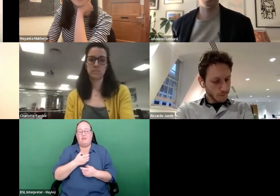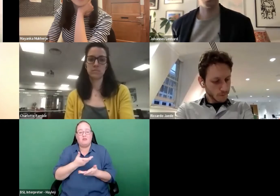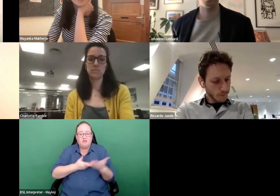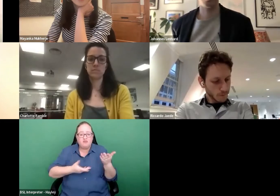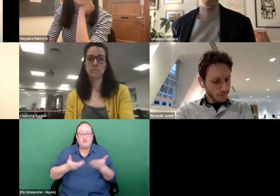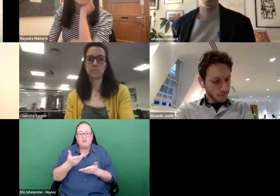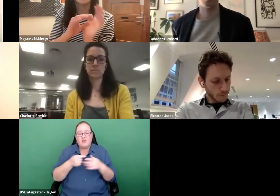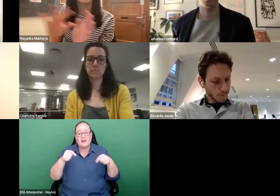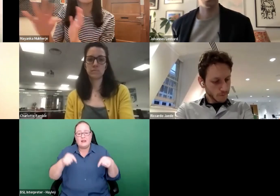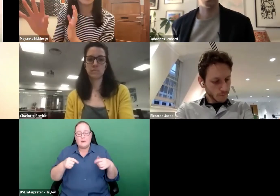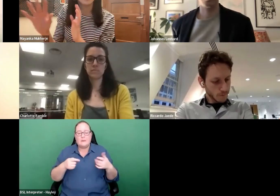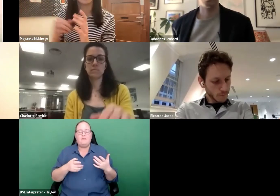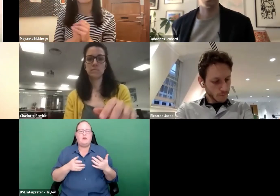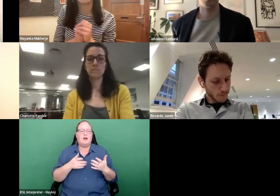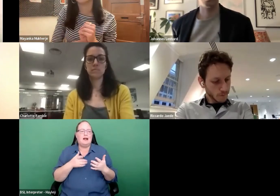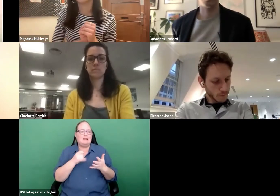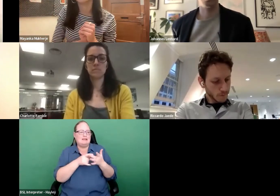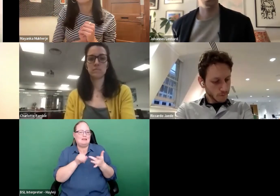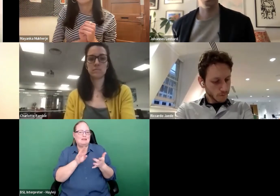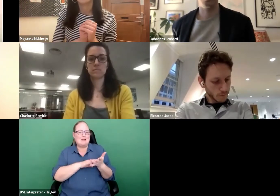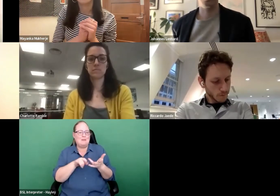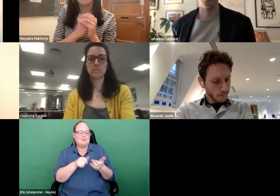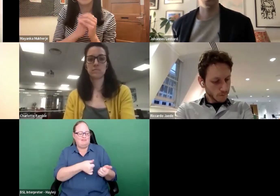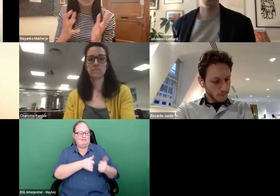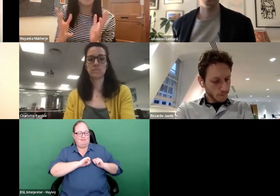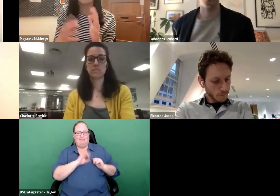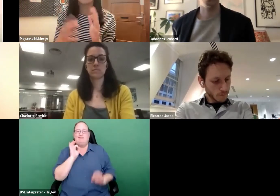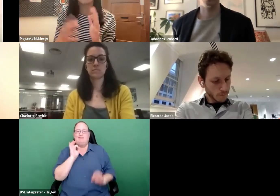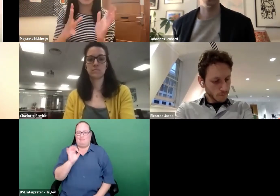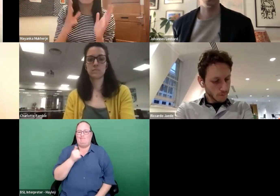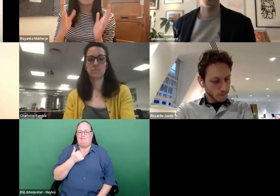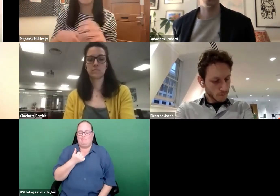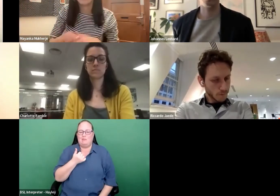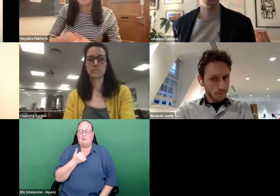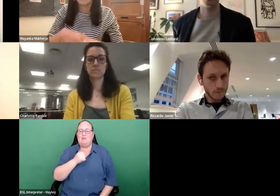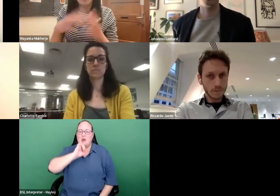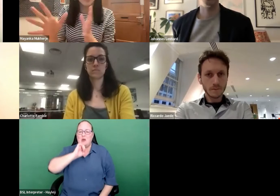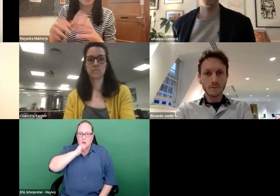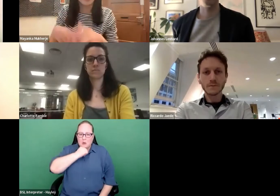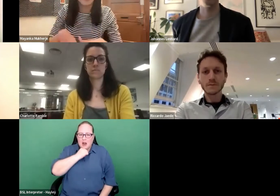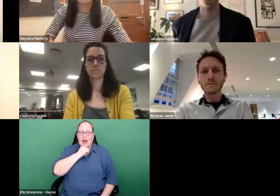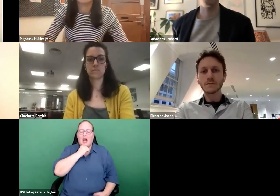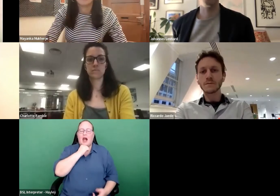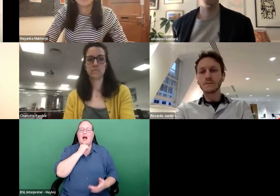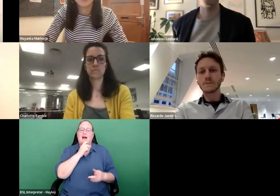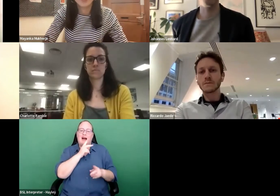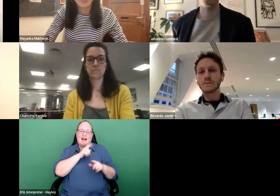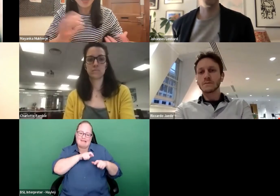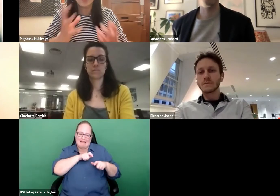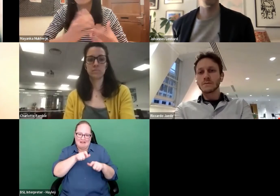Simon. And I think we're going to continue some of the literal plants and the metaphorical plants